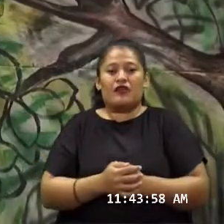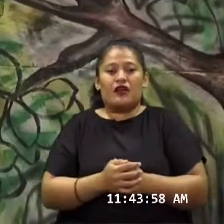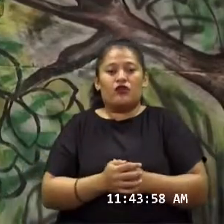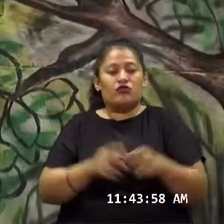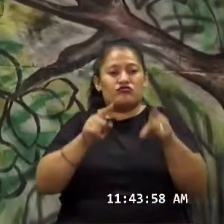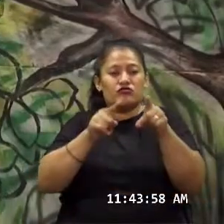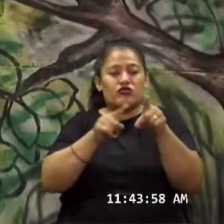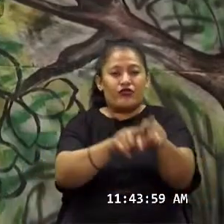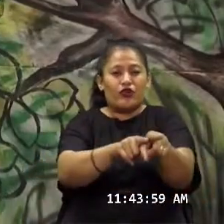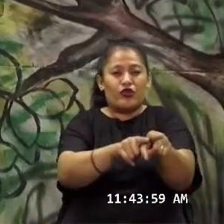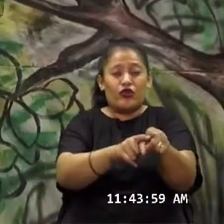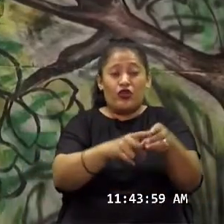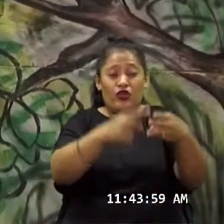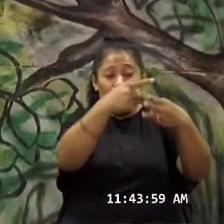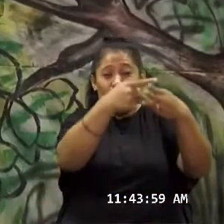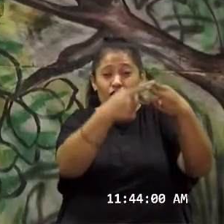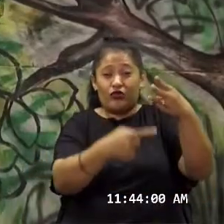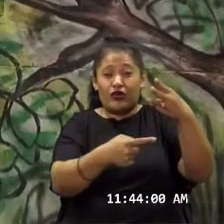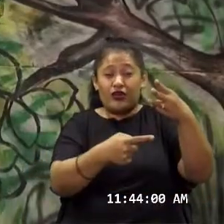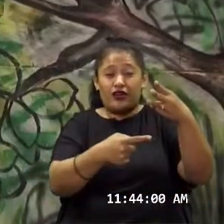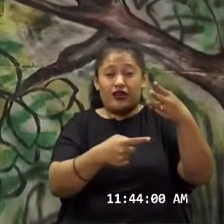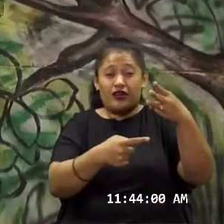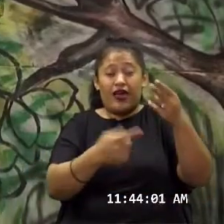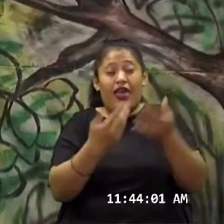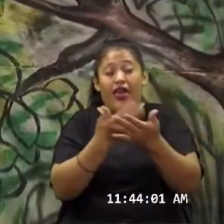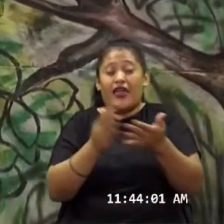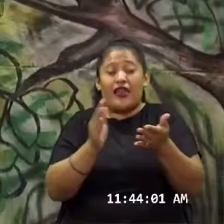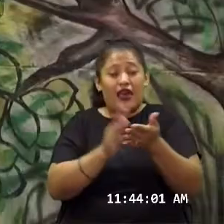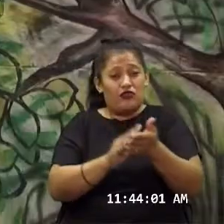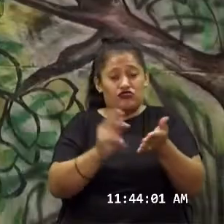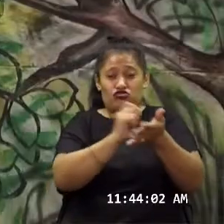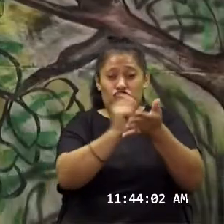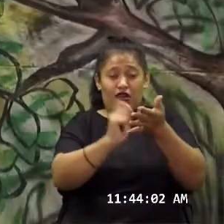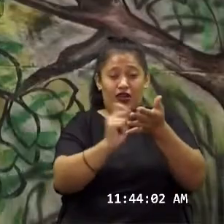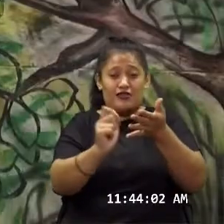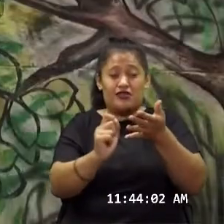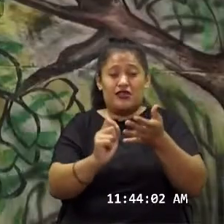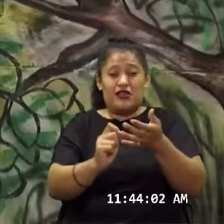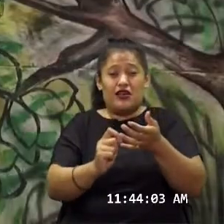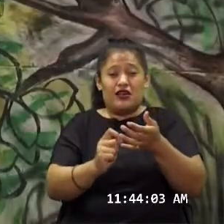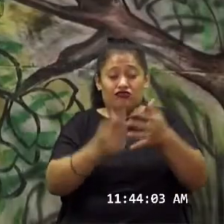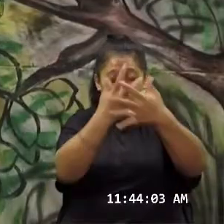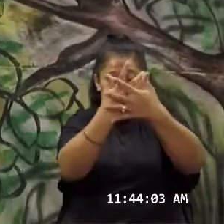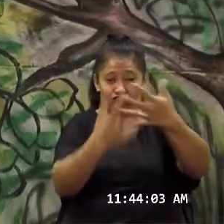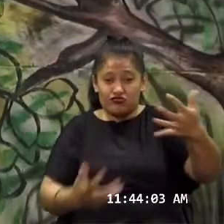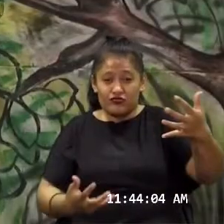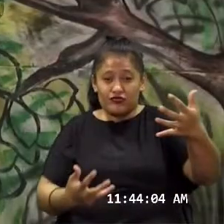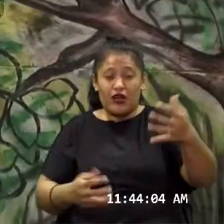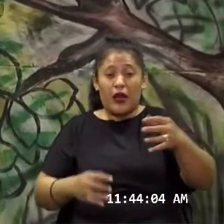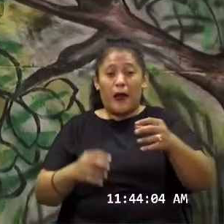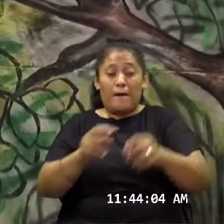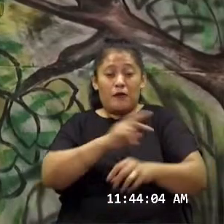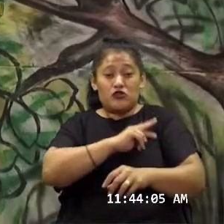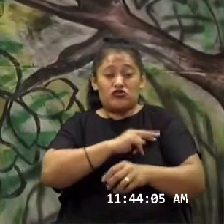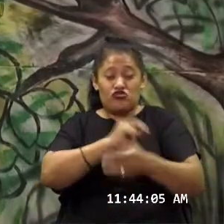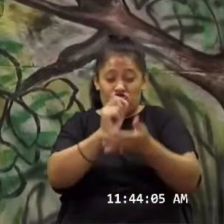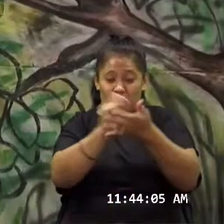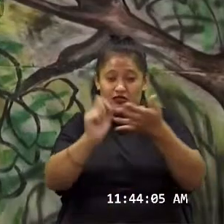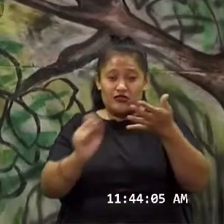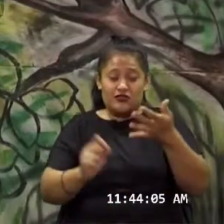follow the 3 main steps on how to write a well-structured personal